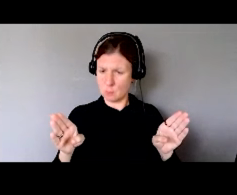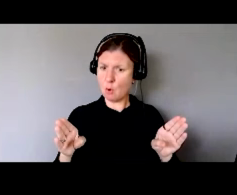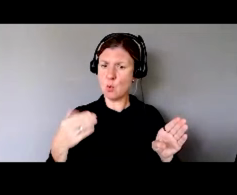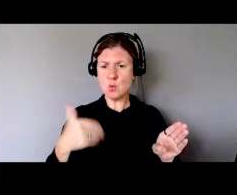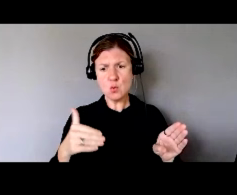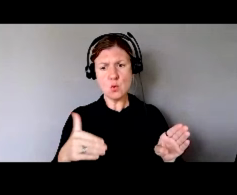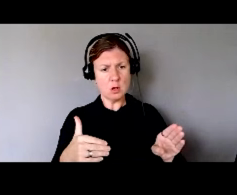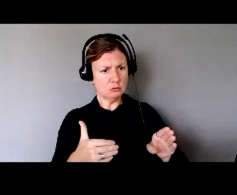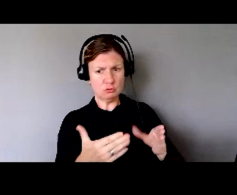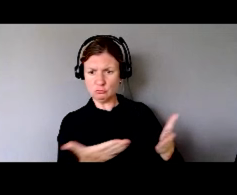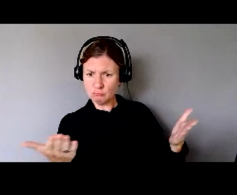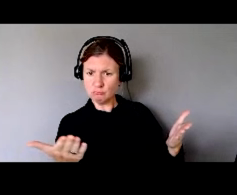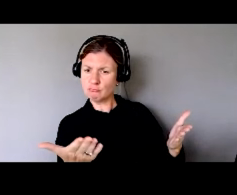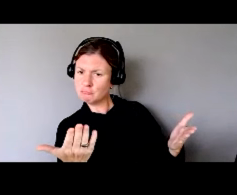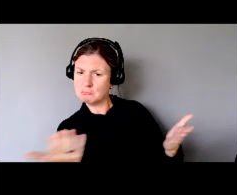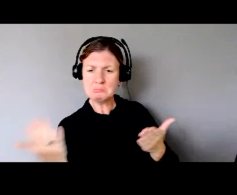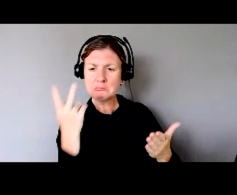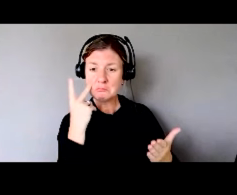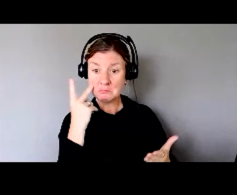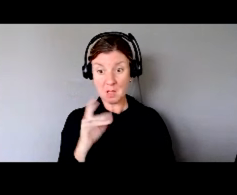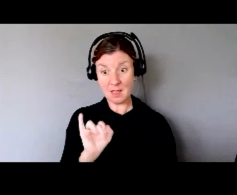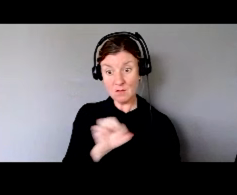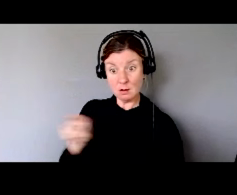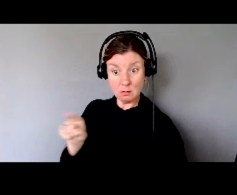Anyone can apply to participate in an assessment committee.